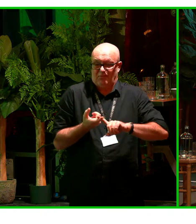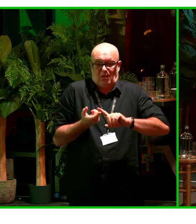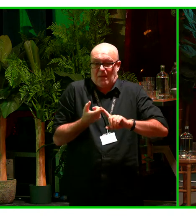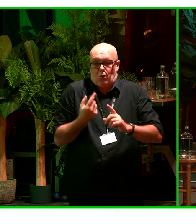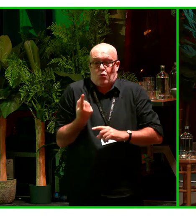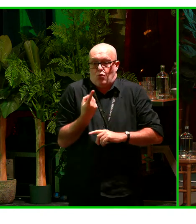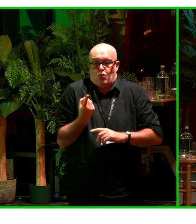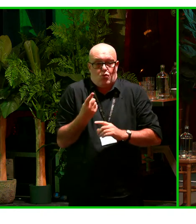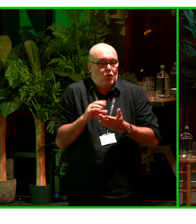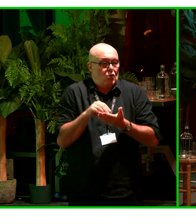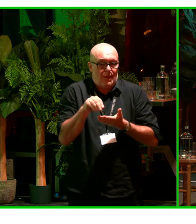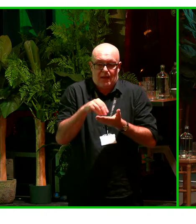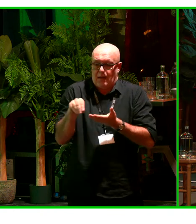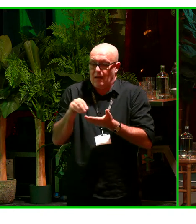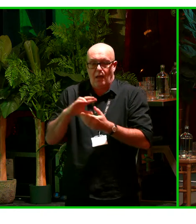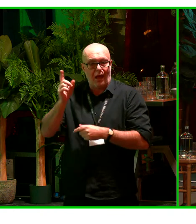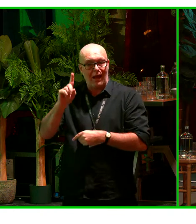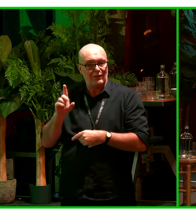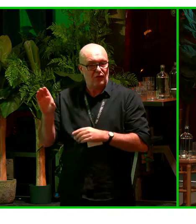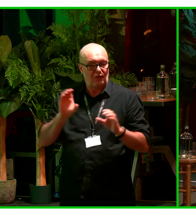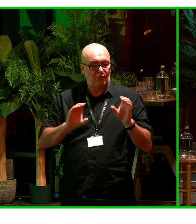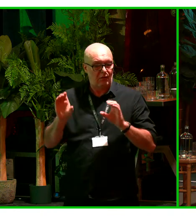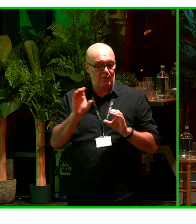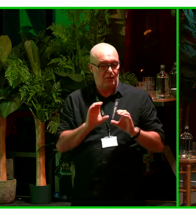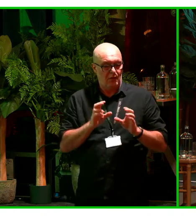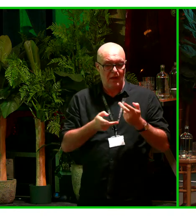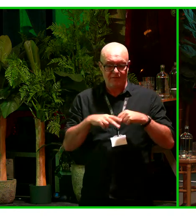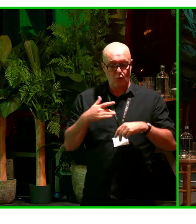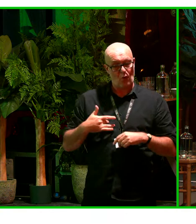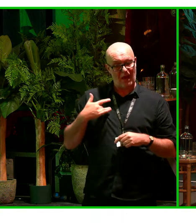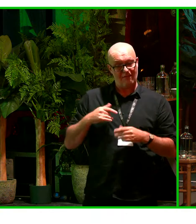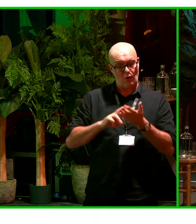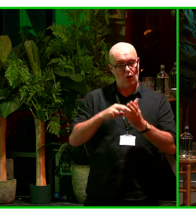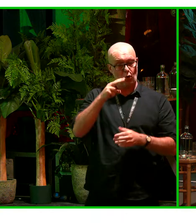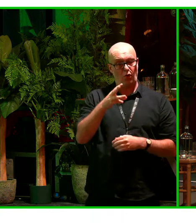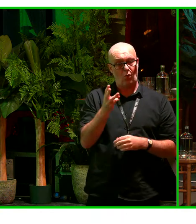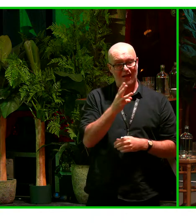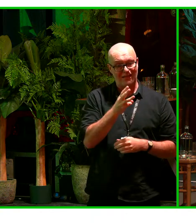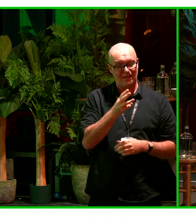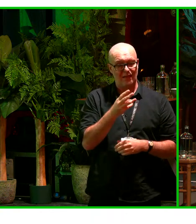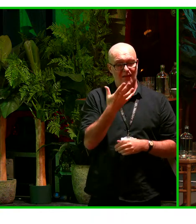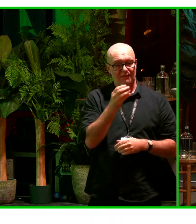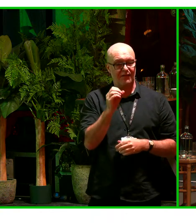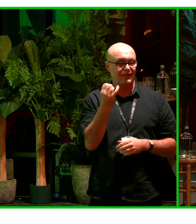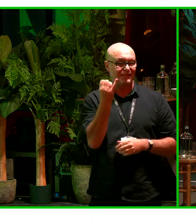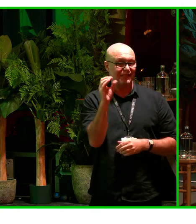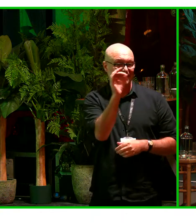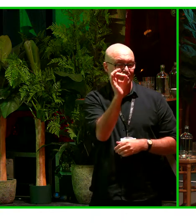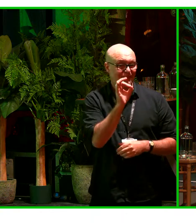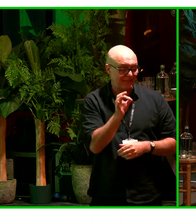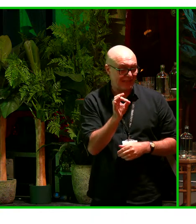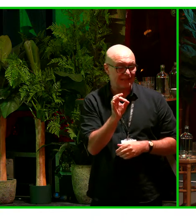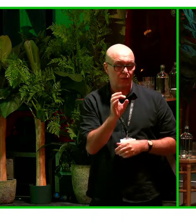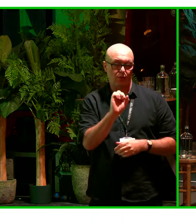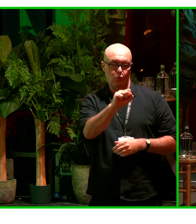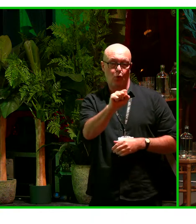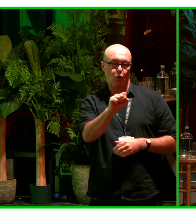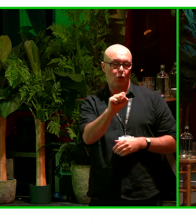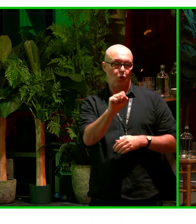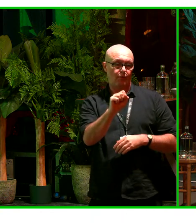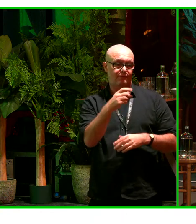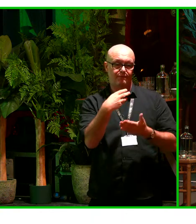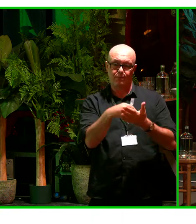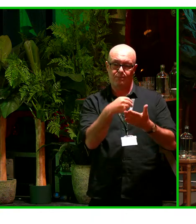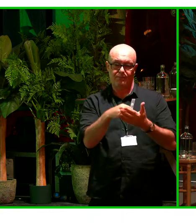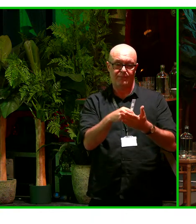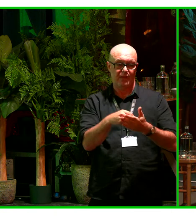from. If you live in our area, then 15, 16% of your bill comes to us to keep the lights on effectively. And